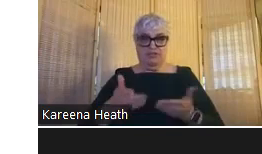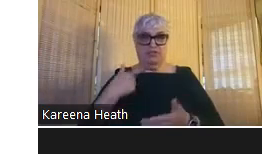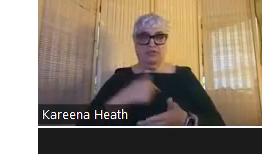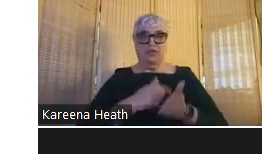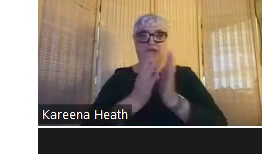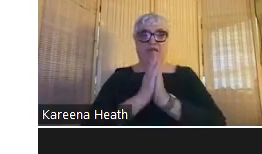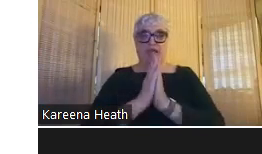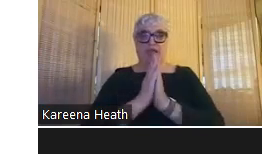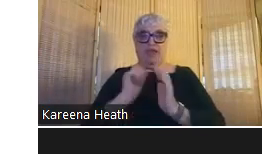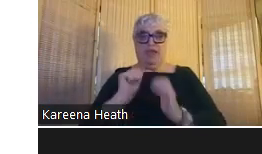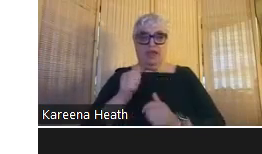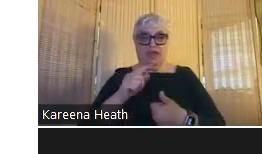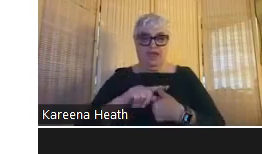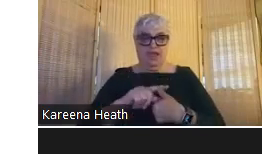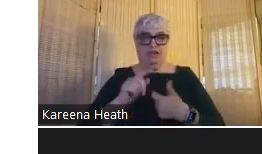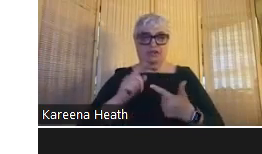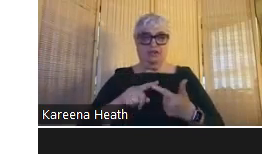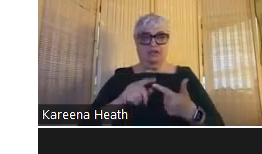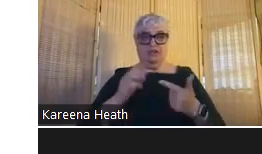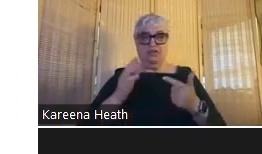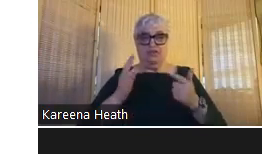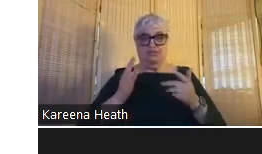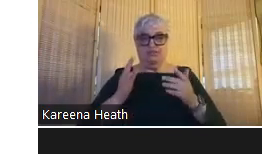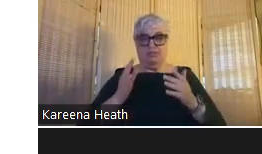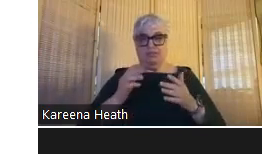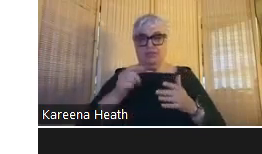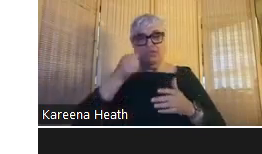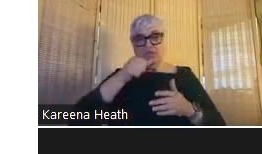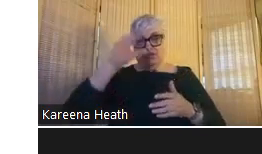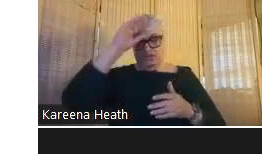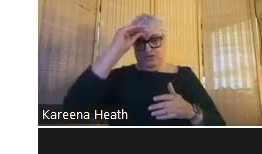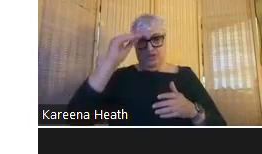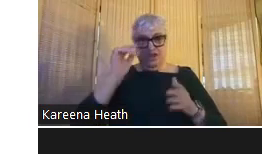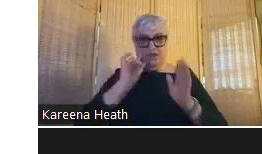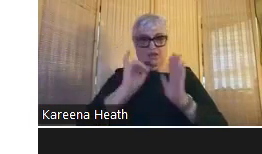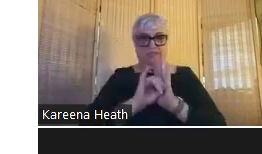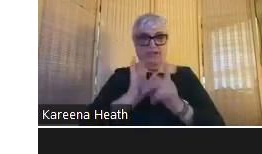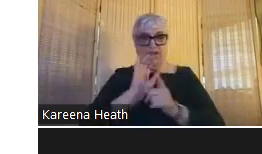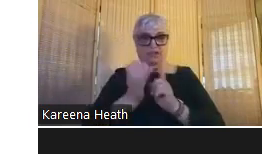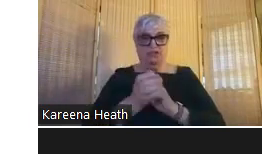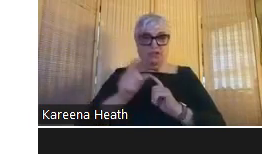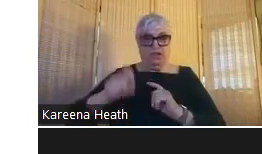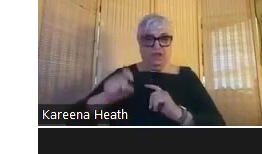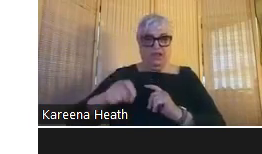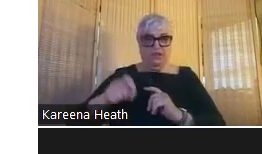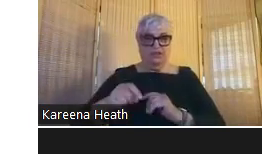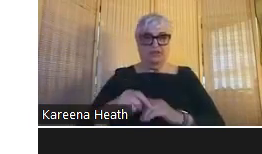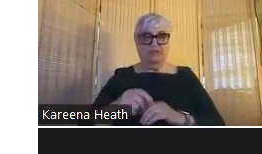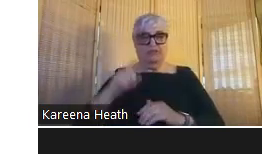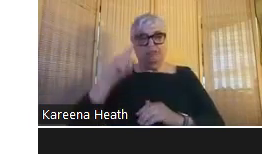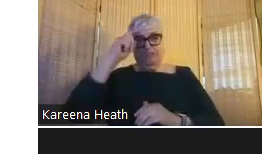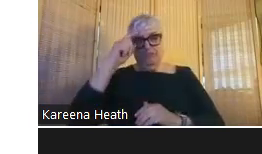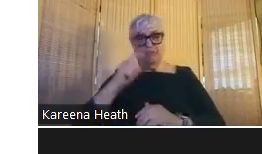to consider age, the individual's gender identity, cultural needs that are identified during the assessment process, the individual's